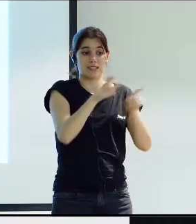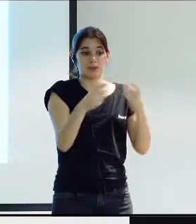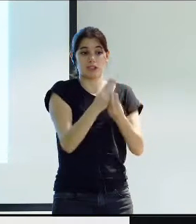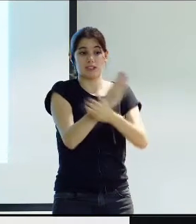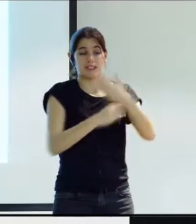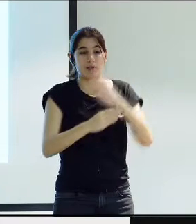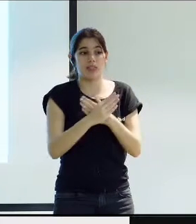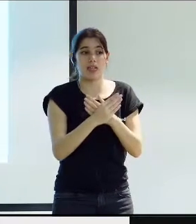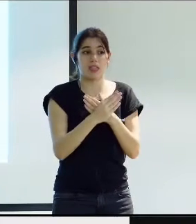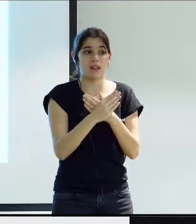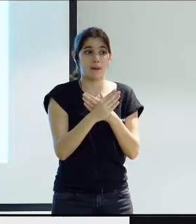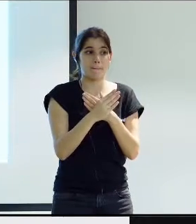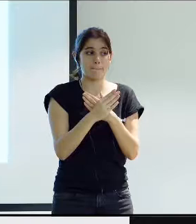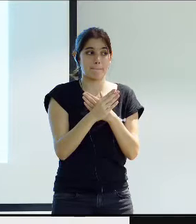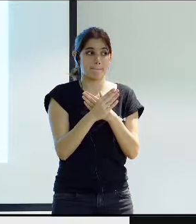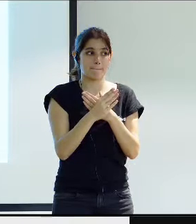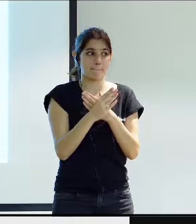not defined